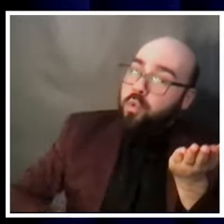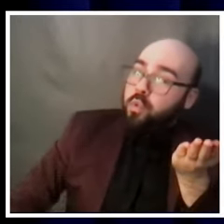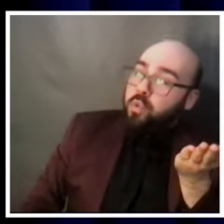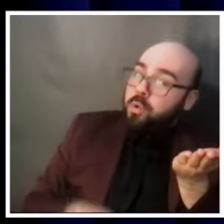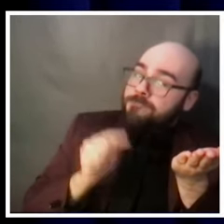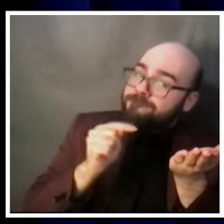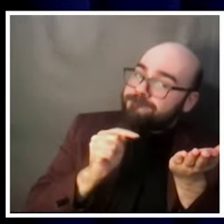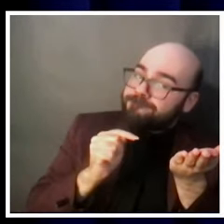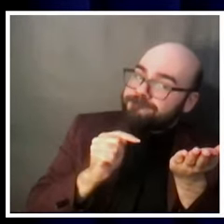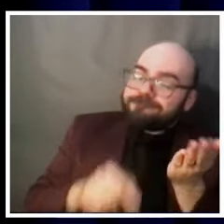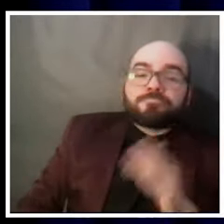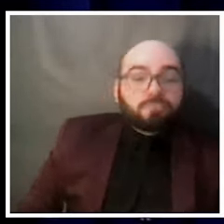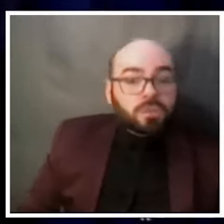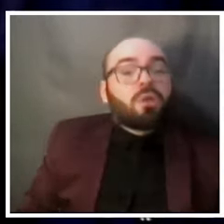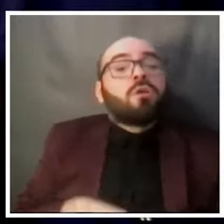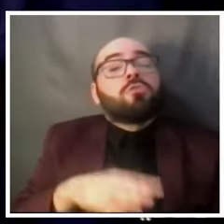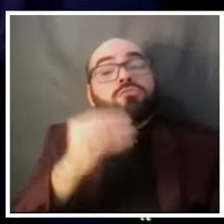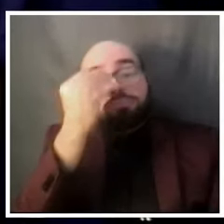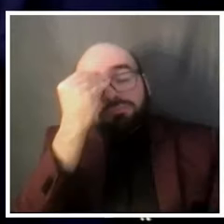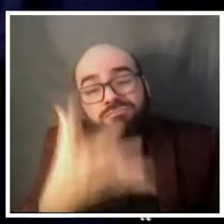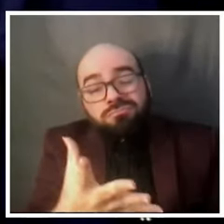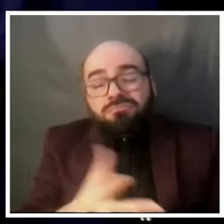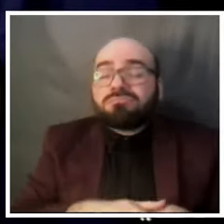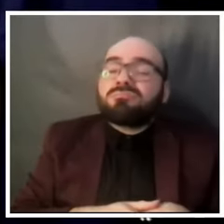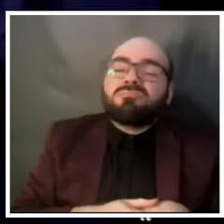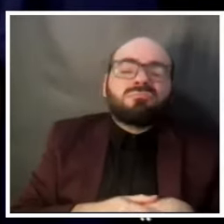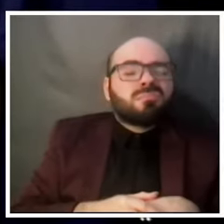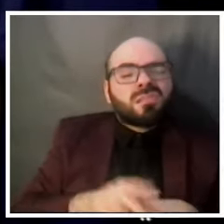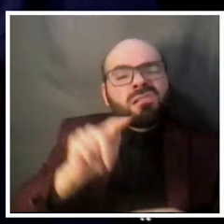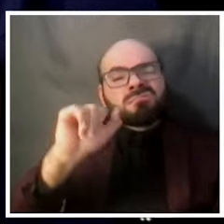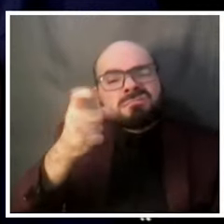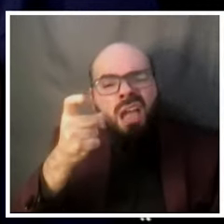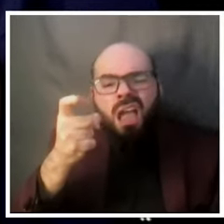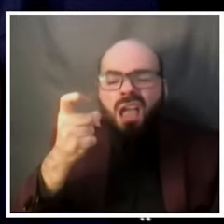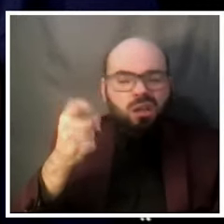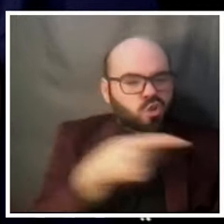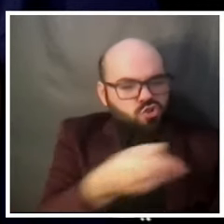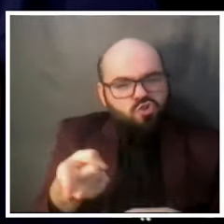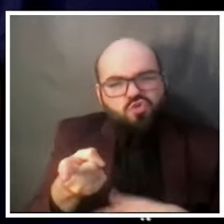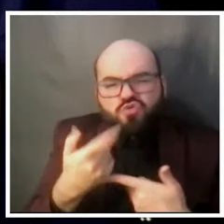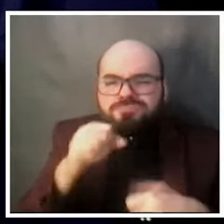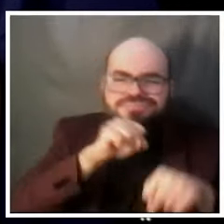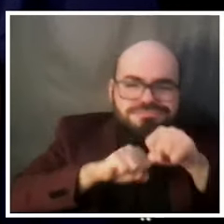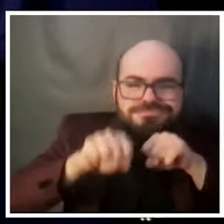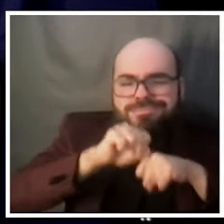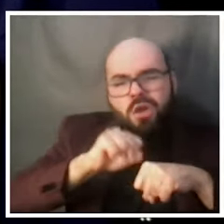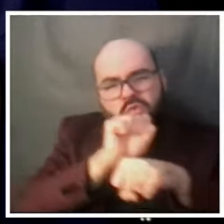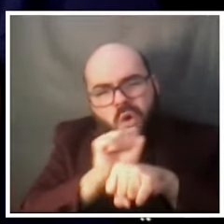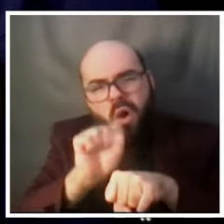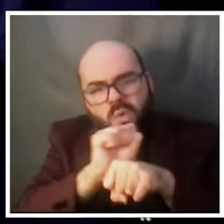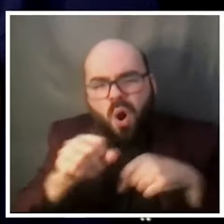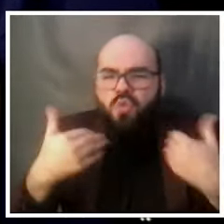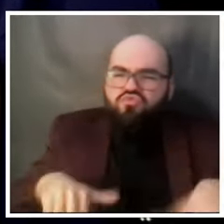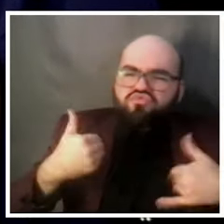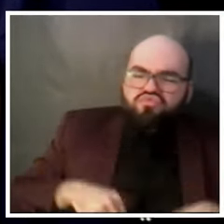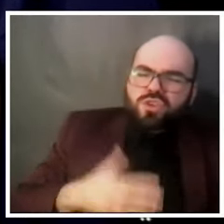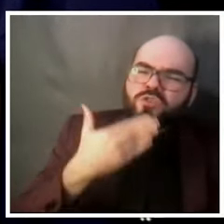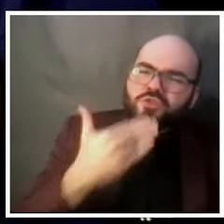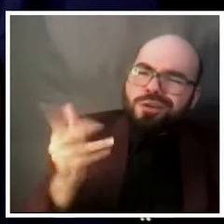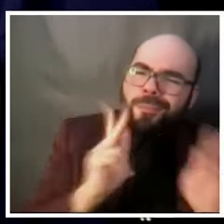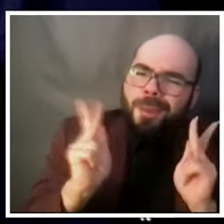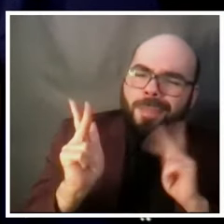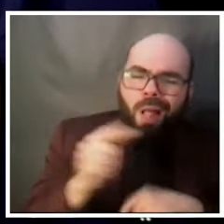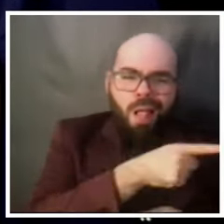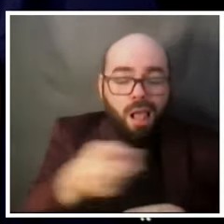Folks, look. I want to cut taxes on the hardworking folks here in Scranton and all across the country in Claymont, where I've moved from Scranton to